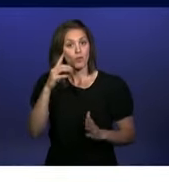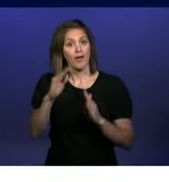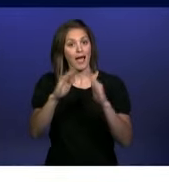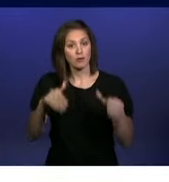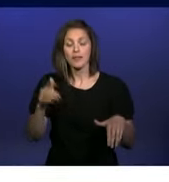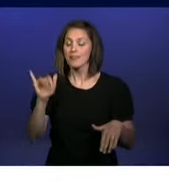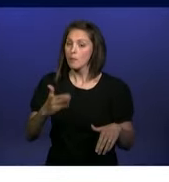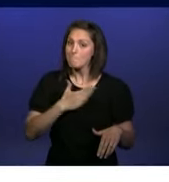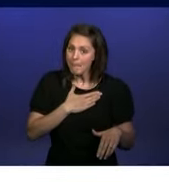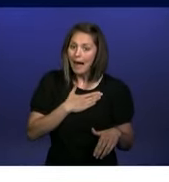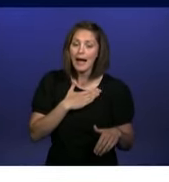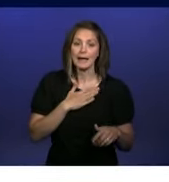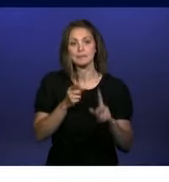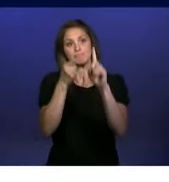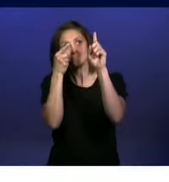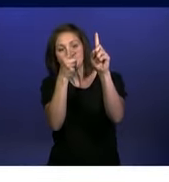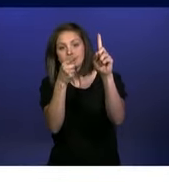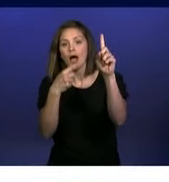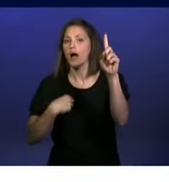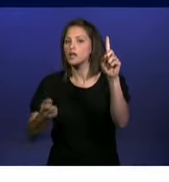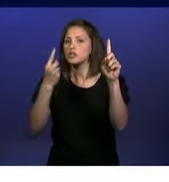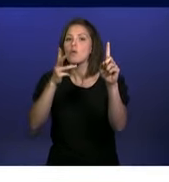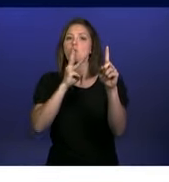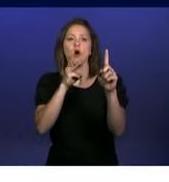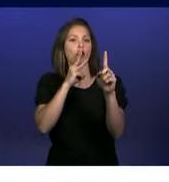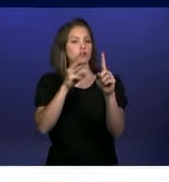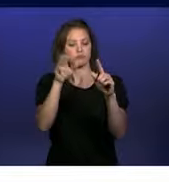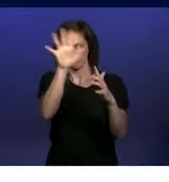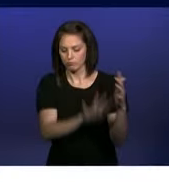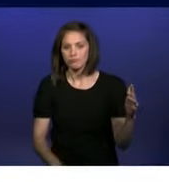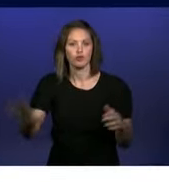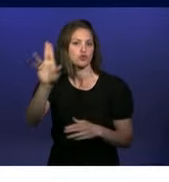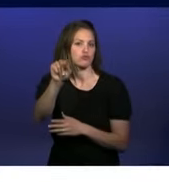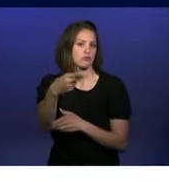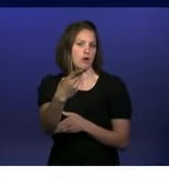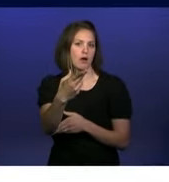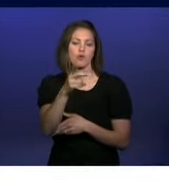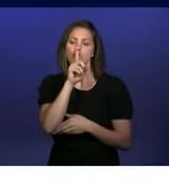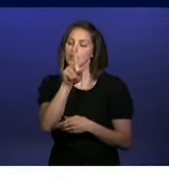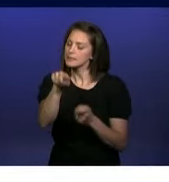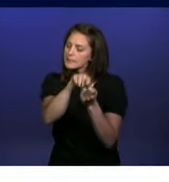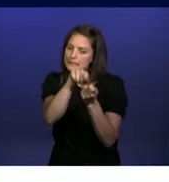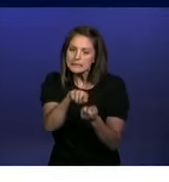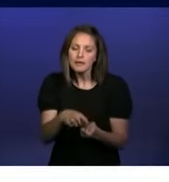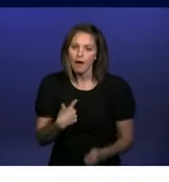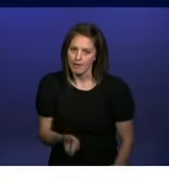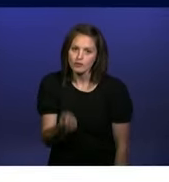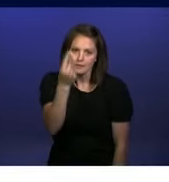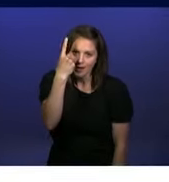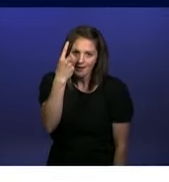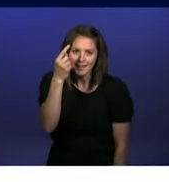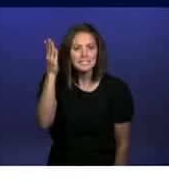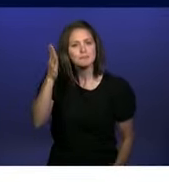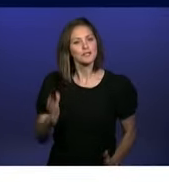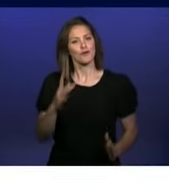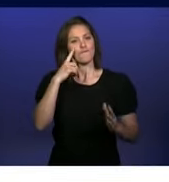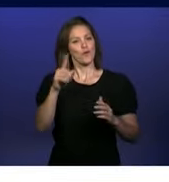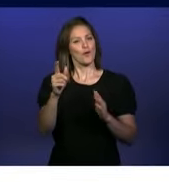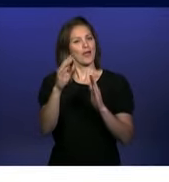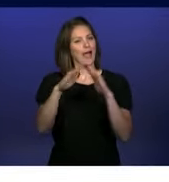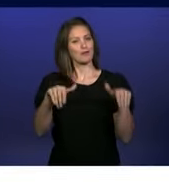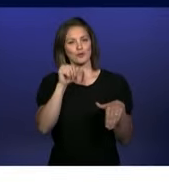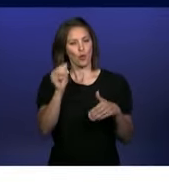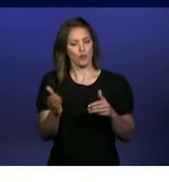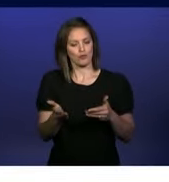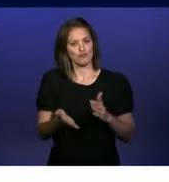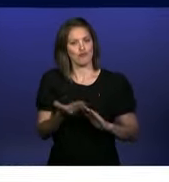water from the top of this state to the bottom in very, very intricate and deep ways. And Speakers of the House don't run legislation. But I